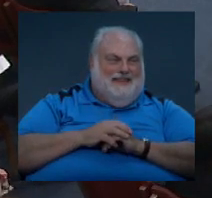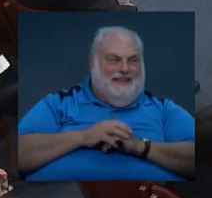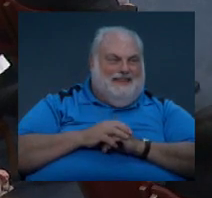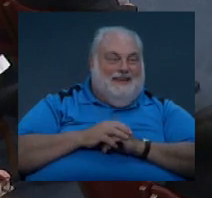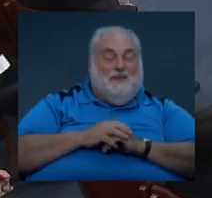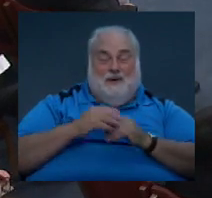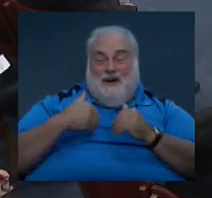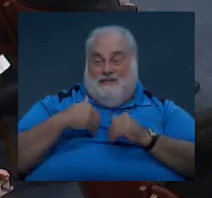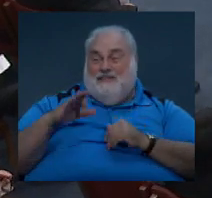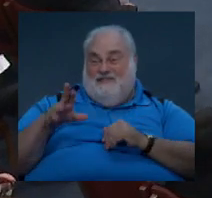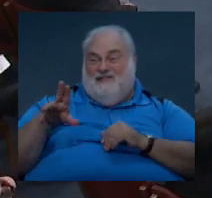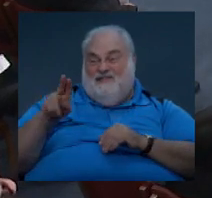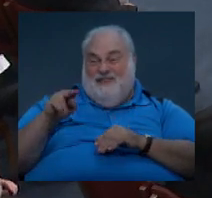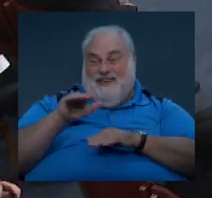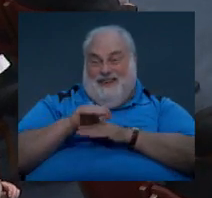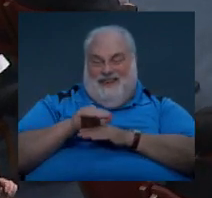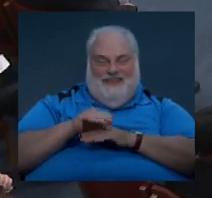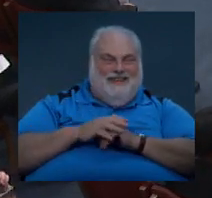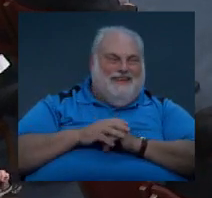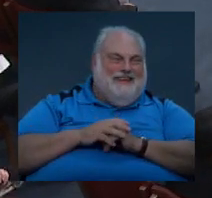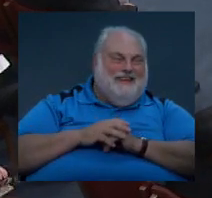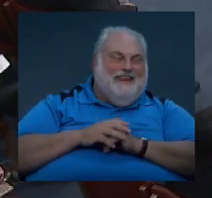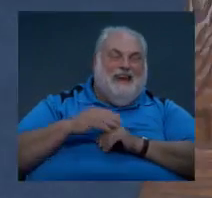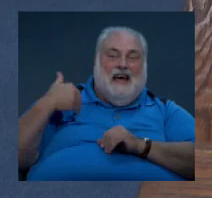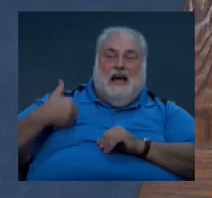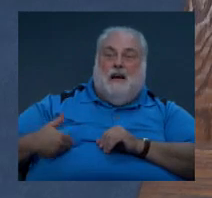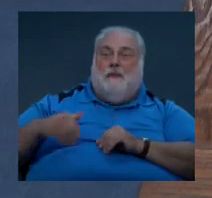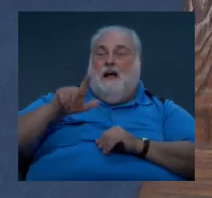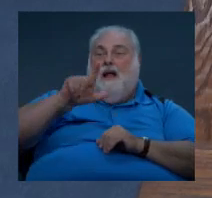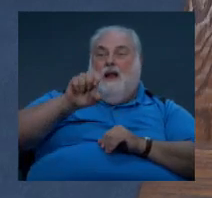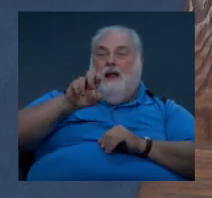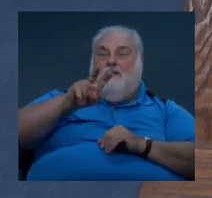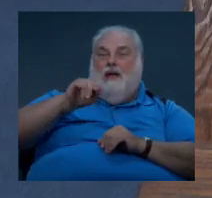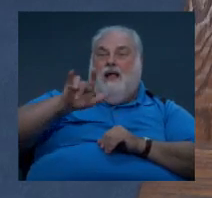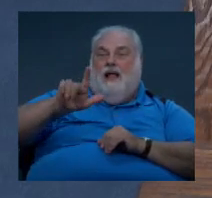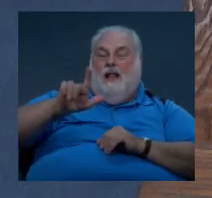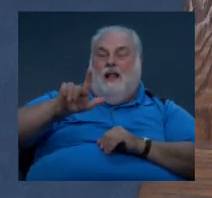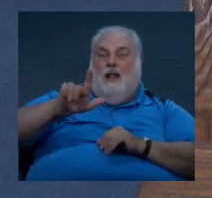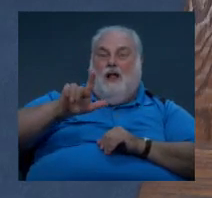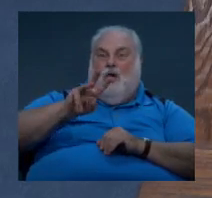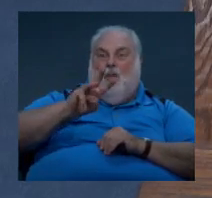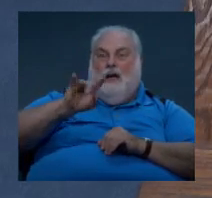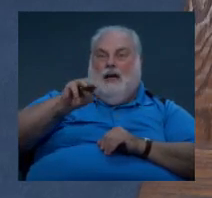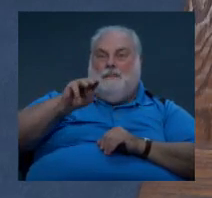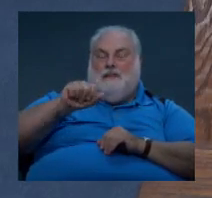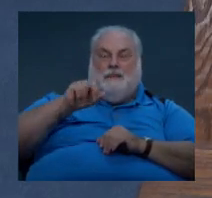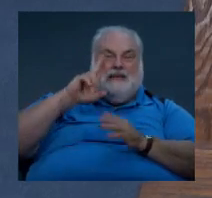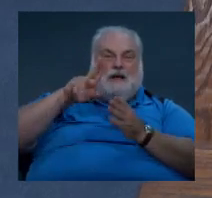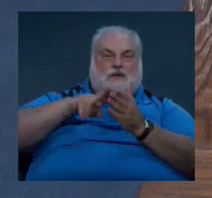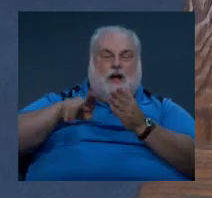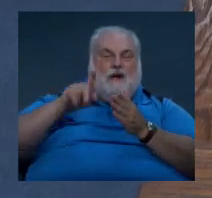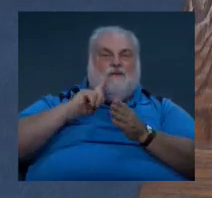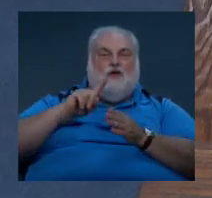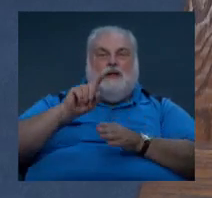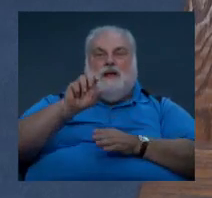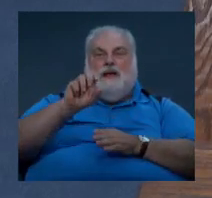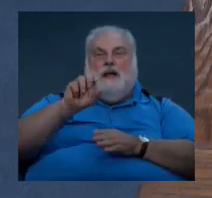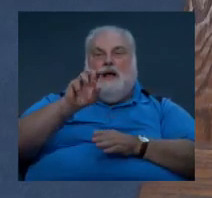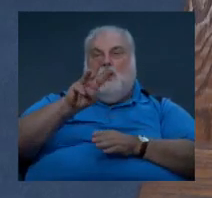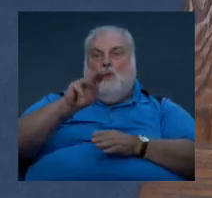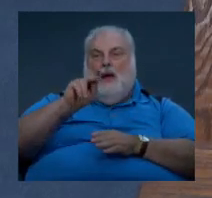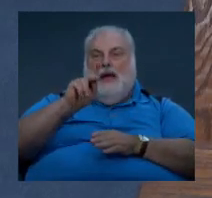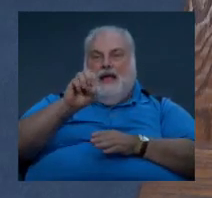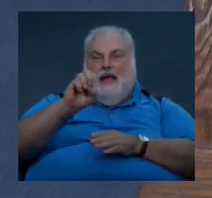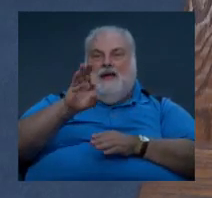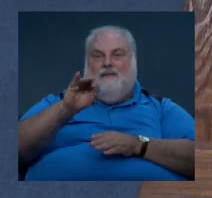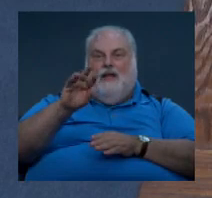Hey, we're going to have a fun night tonight. Okay, my name is Lavelle Williams, and I'm the secretary for the Wakefield Neighborhood Association. And I